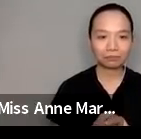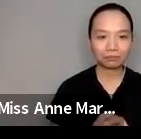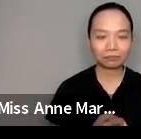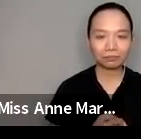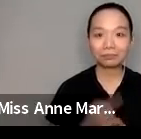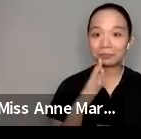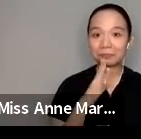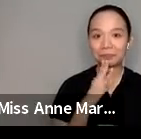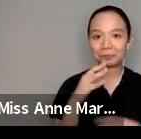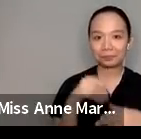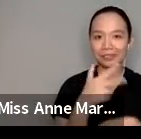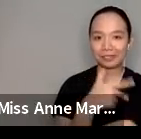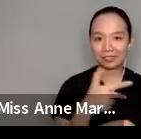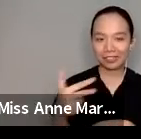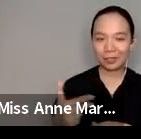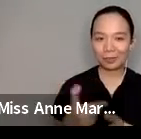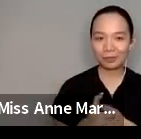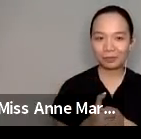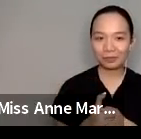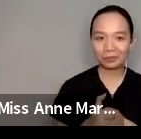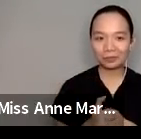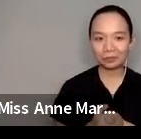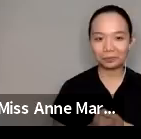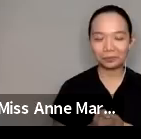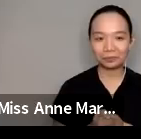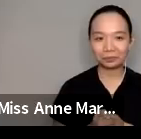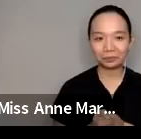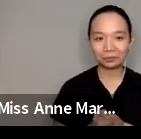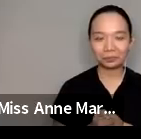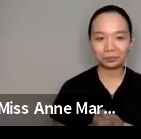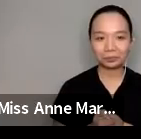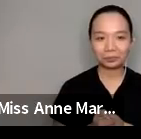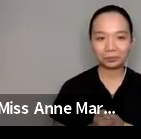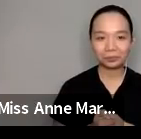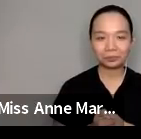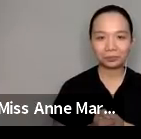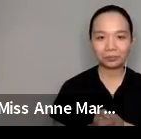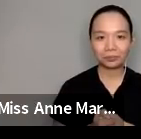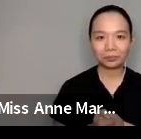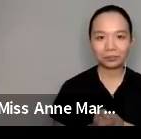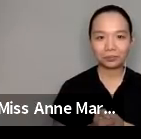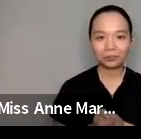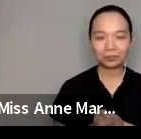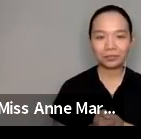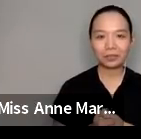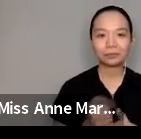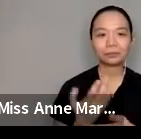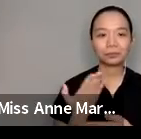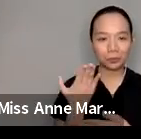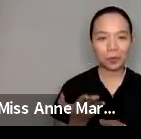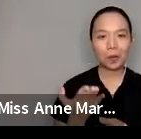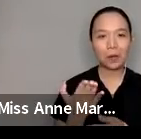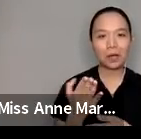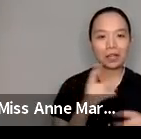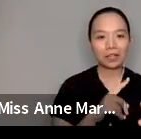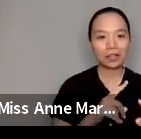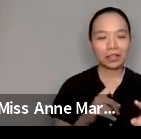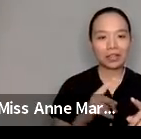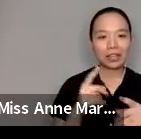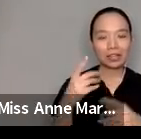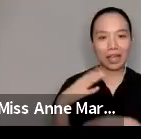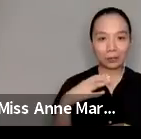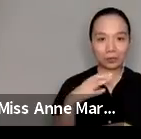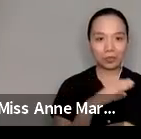Adil Katalino Bacuramin Kasaruga Basengat Kajubata. Yours sincerely to the Honorable Chancellor